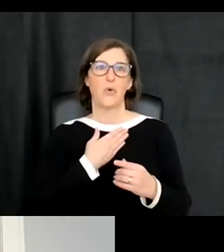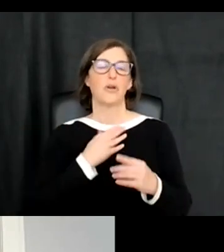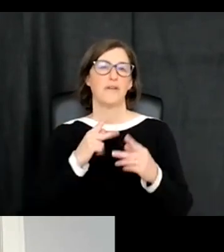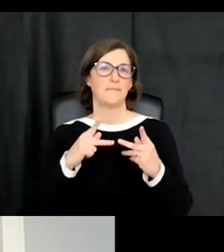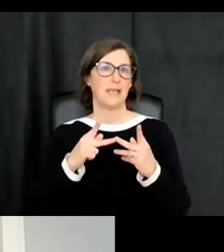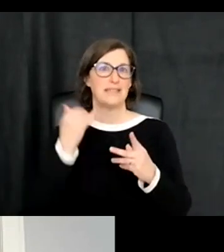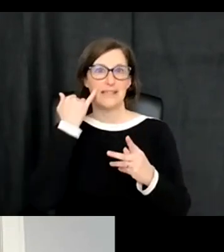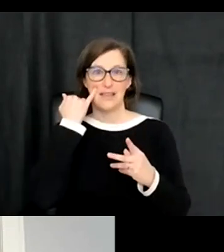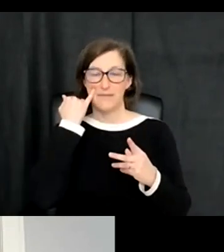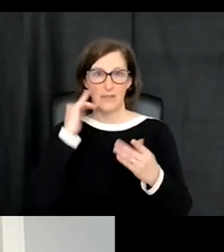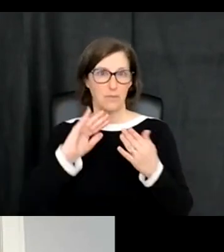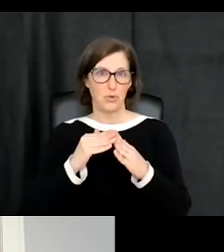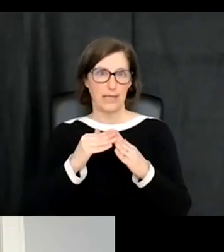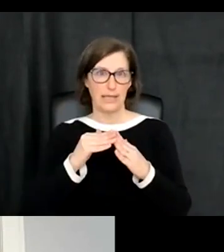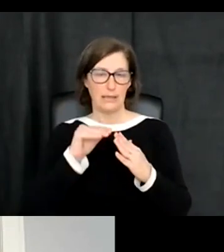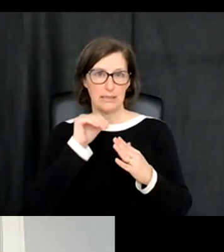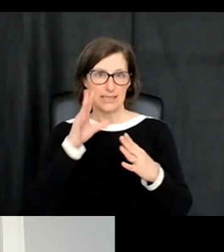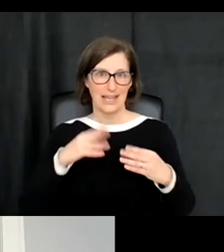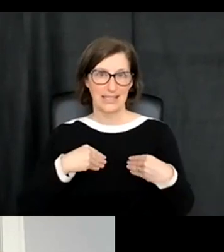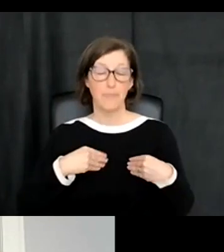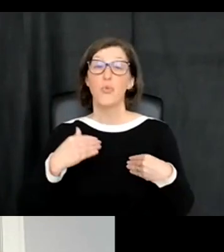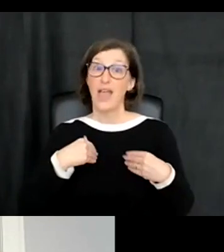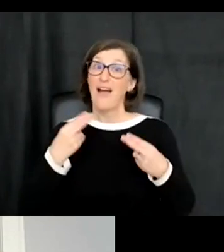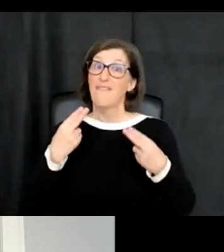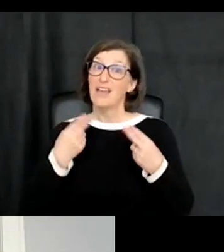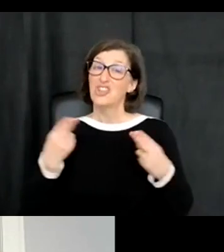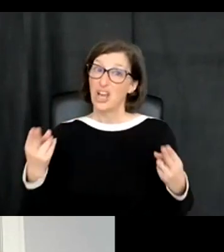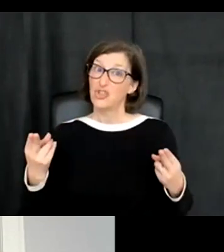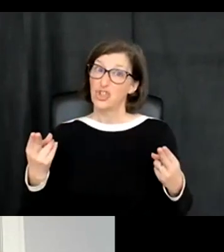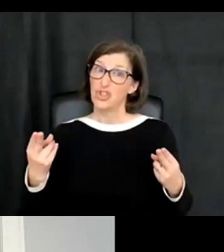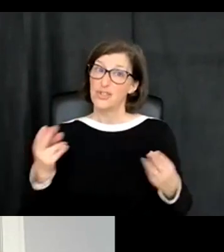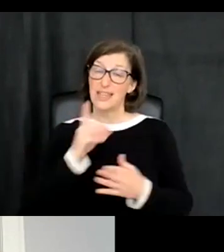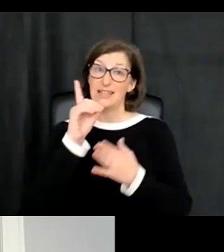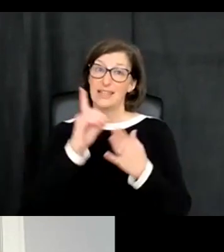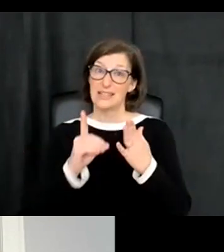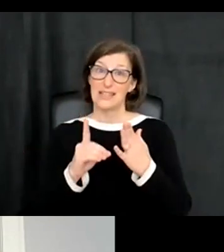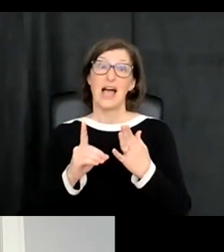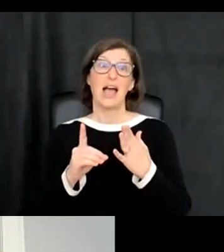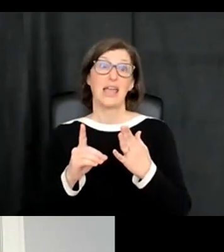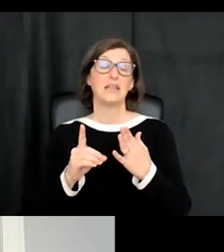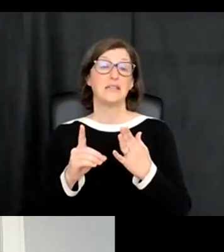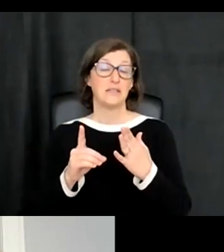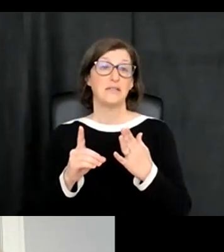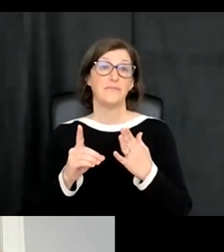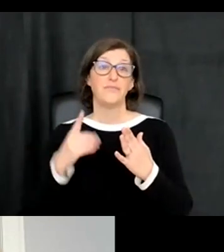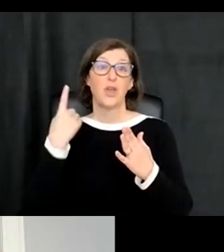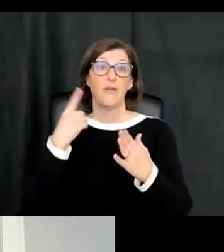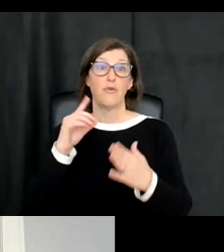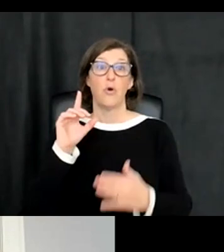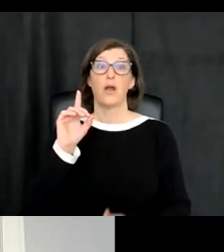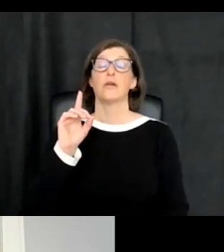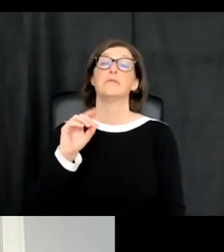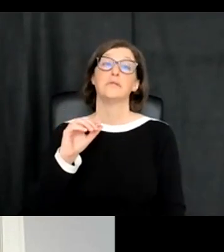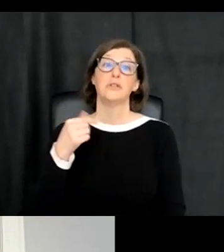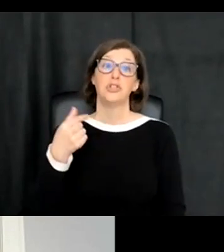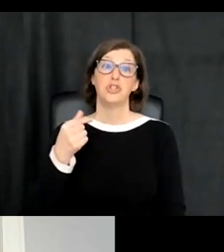have shelters. The shelters are designed in such a way that we shelter the GBV survivors as long as